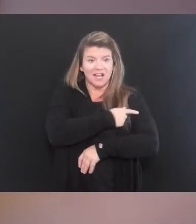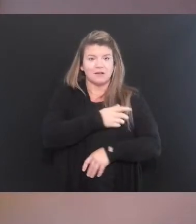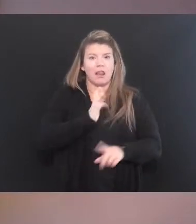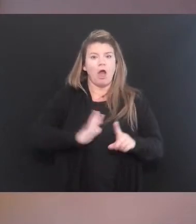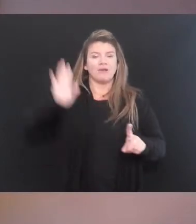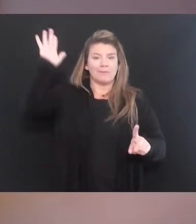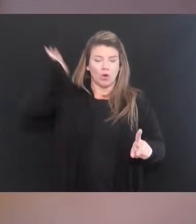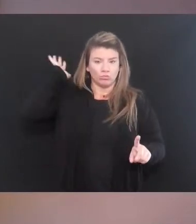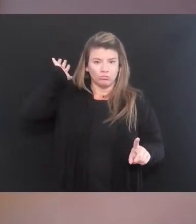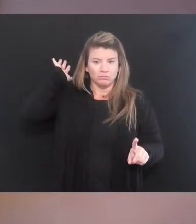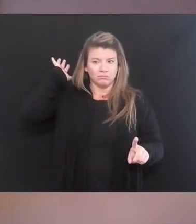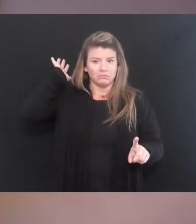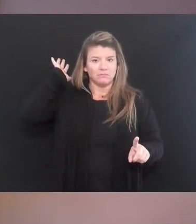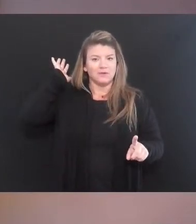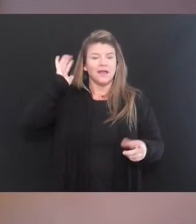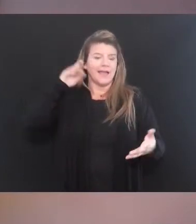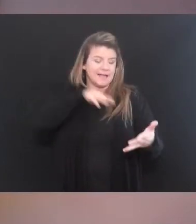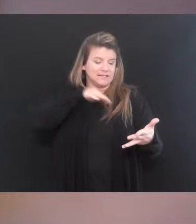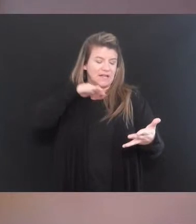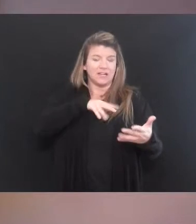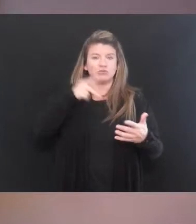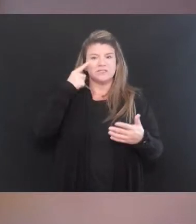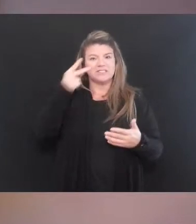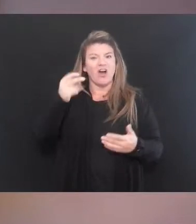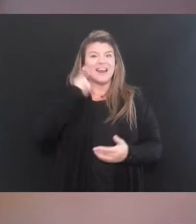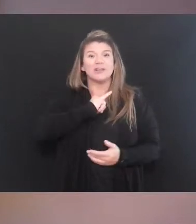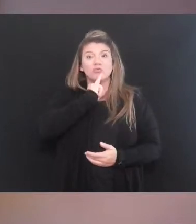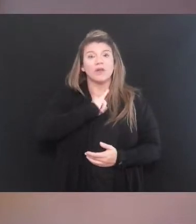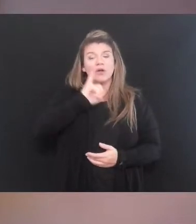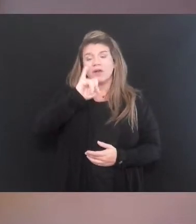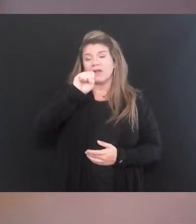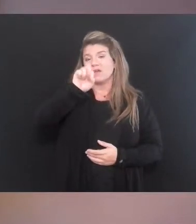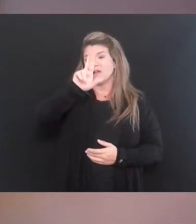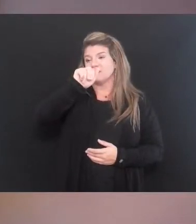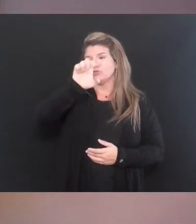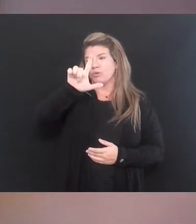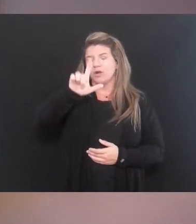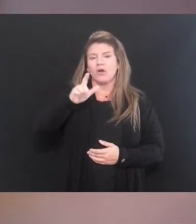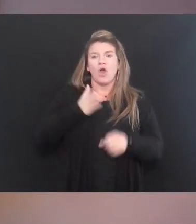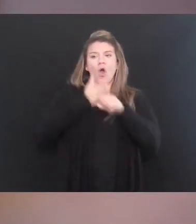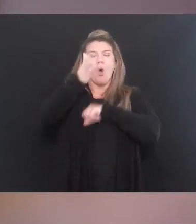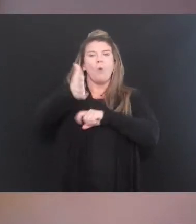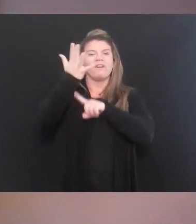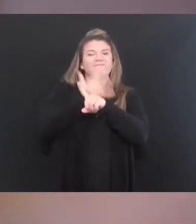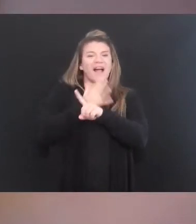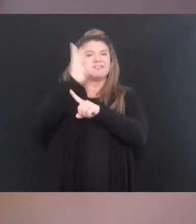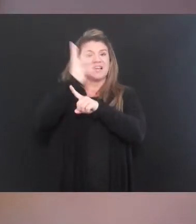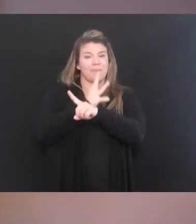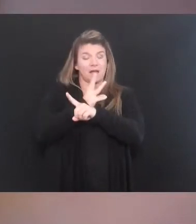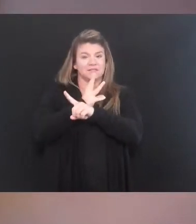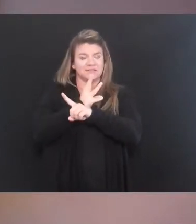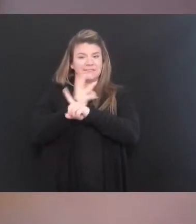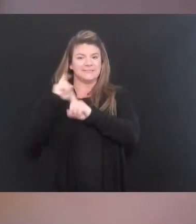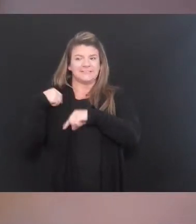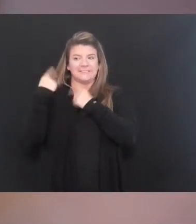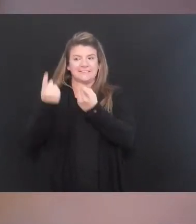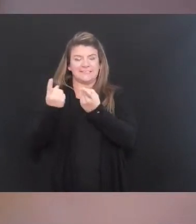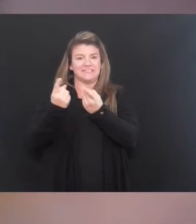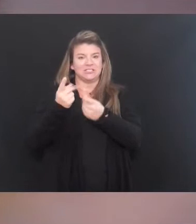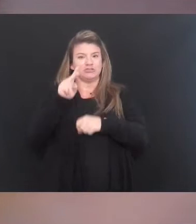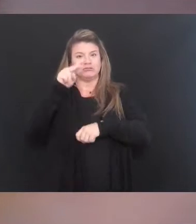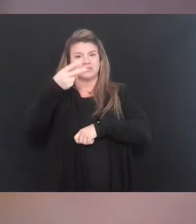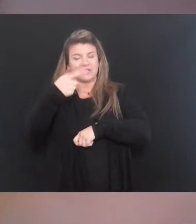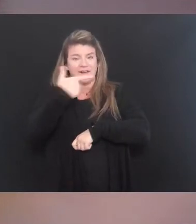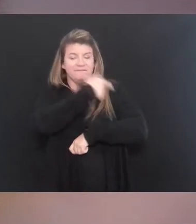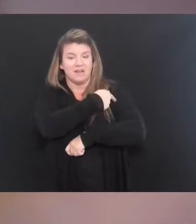ago. In studies from Israel, that is over 5 or 6 months since their last vaccine. And what the